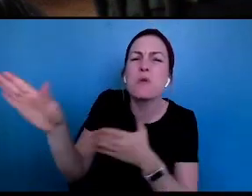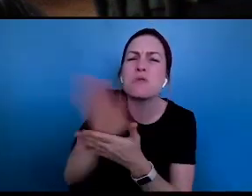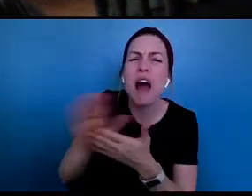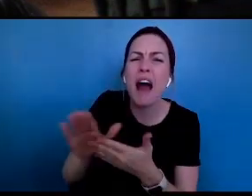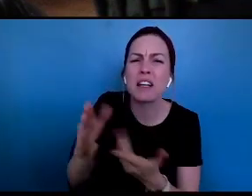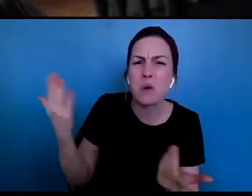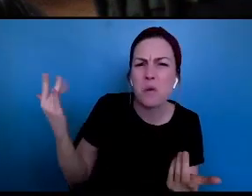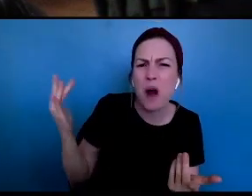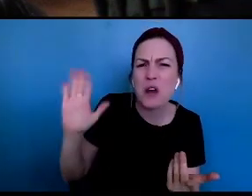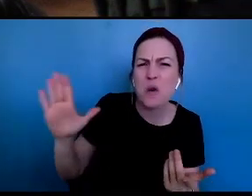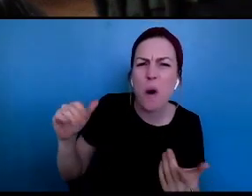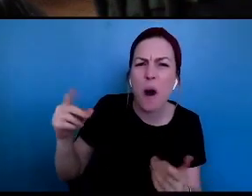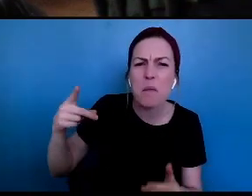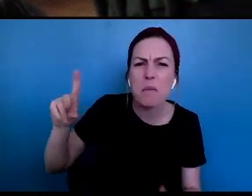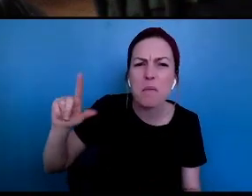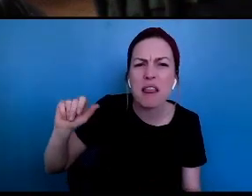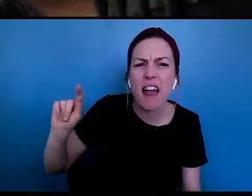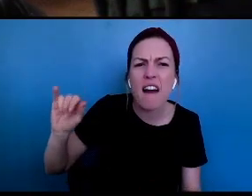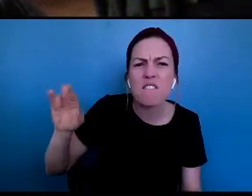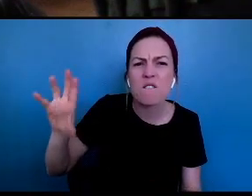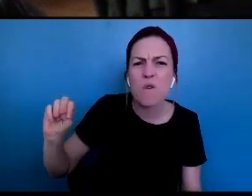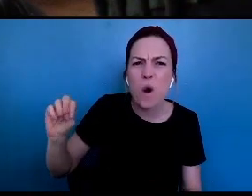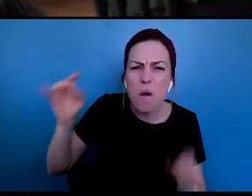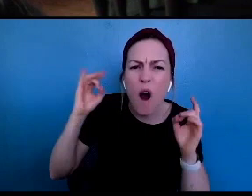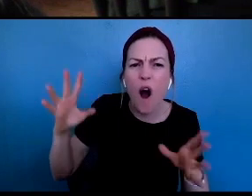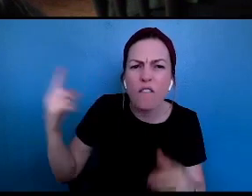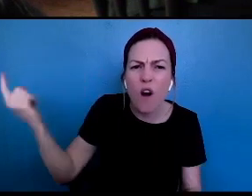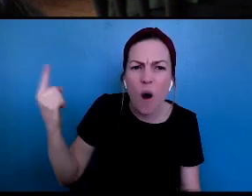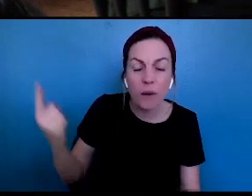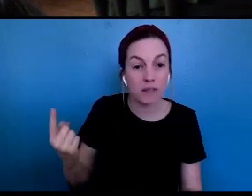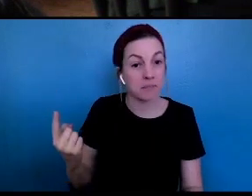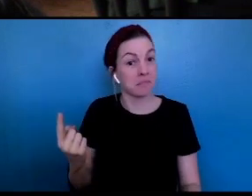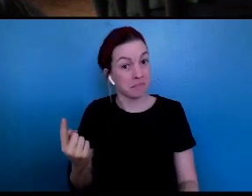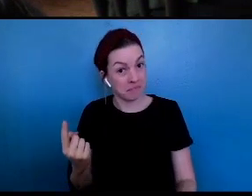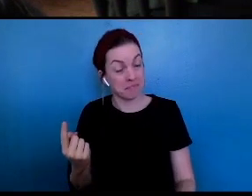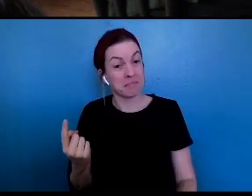your platforms all so awful?" And